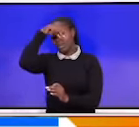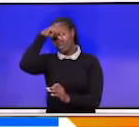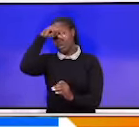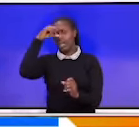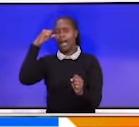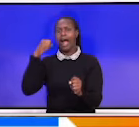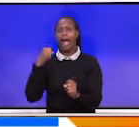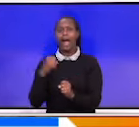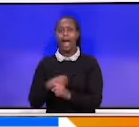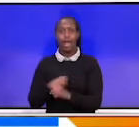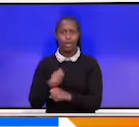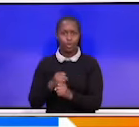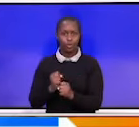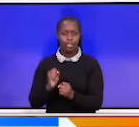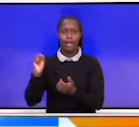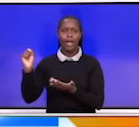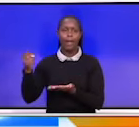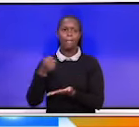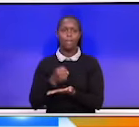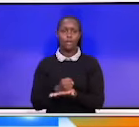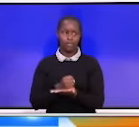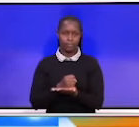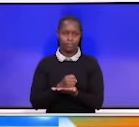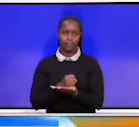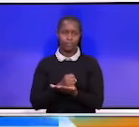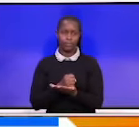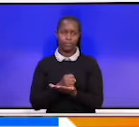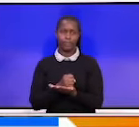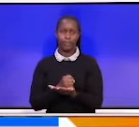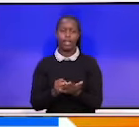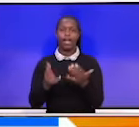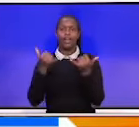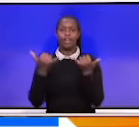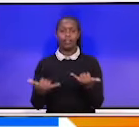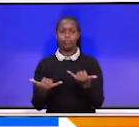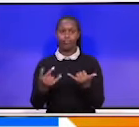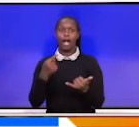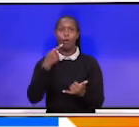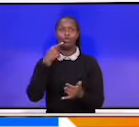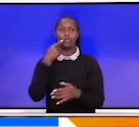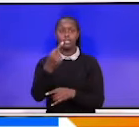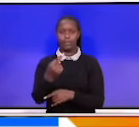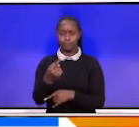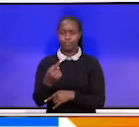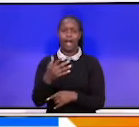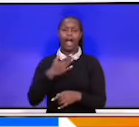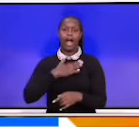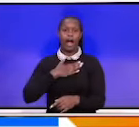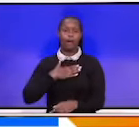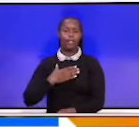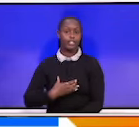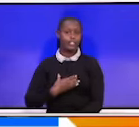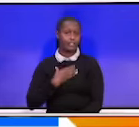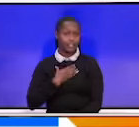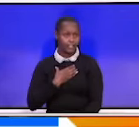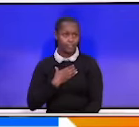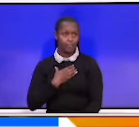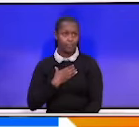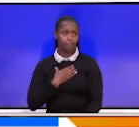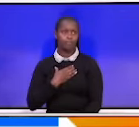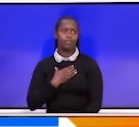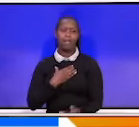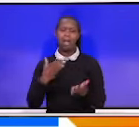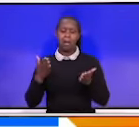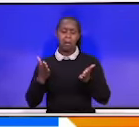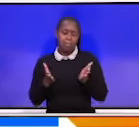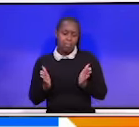not employed. I want to say in this regard, our chief guest, that I have